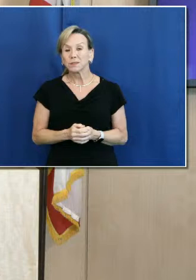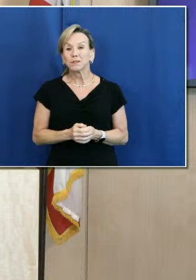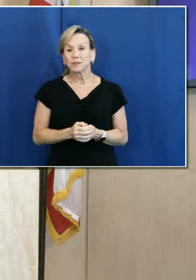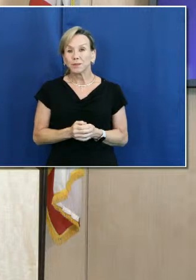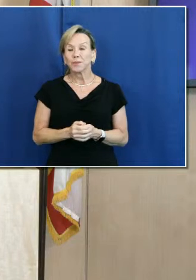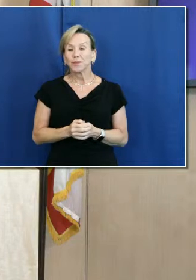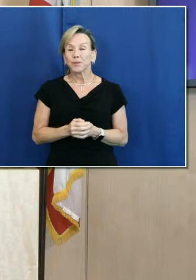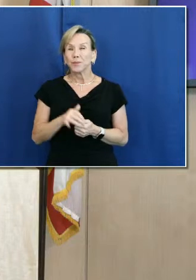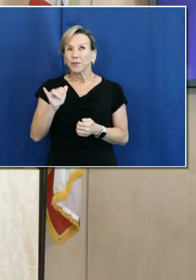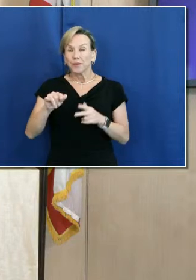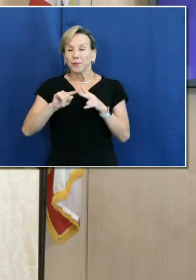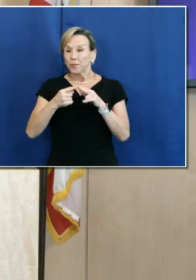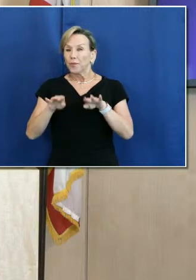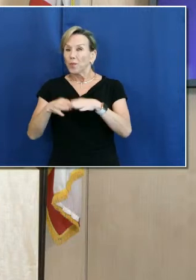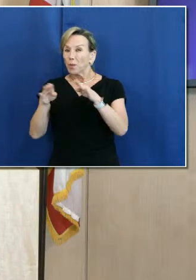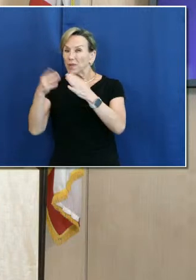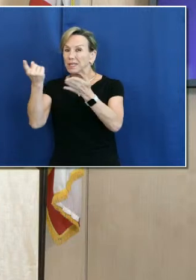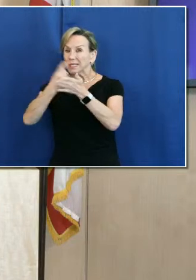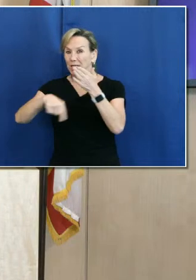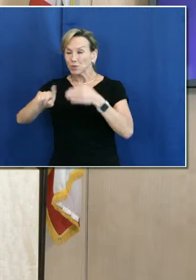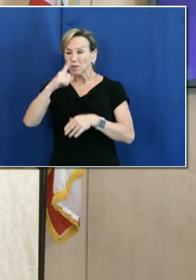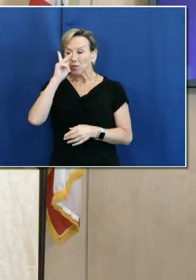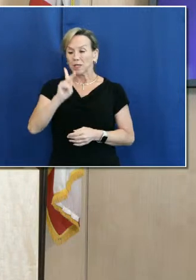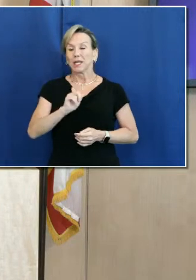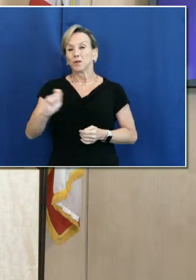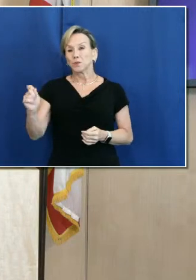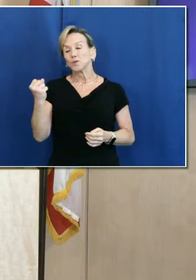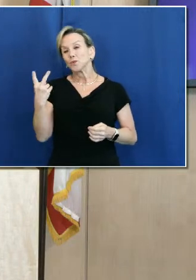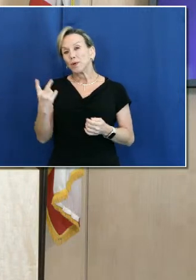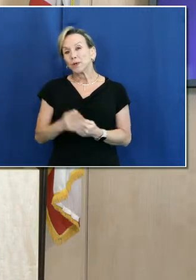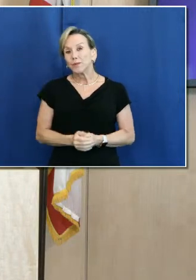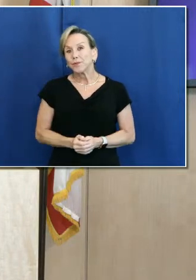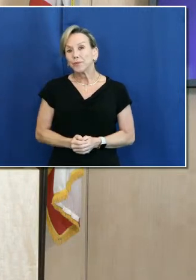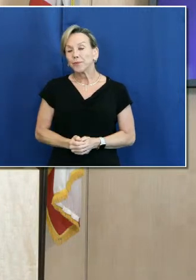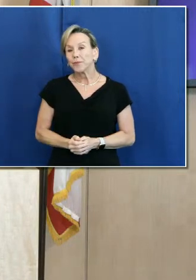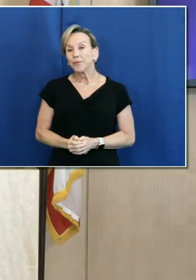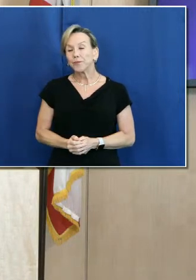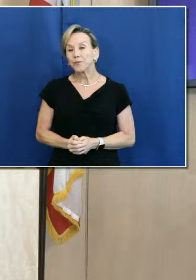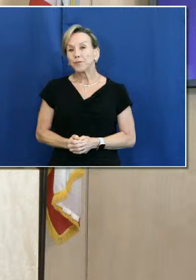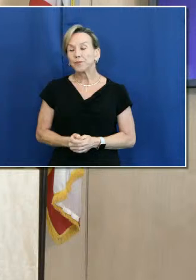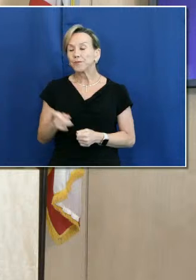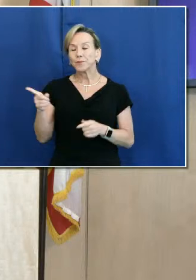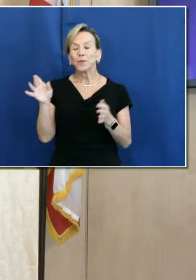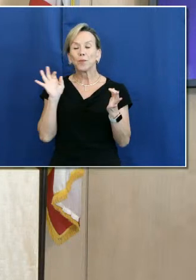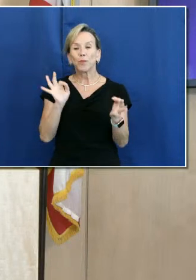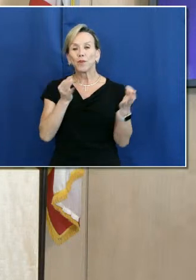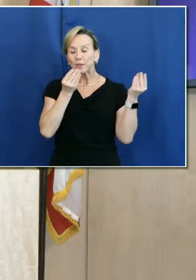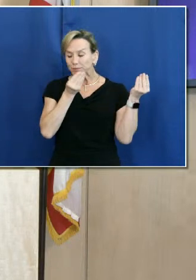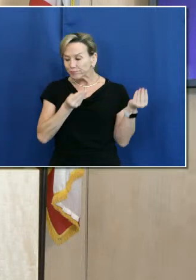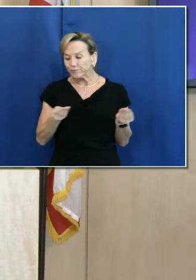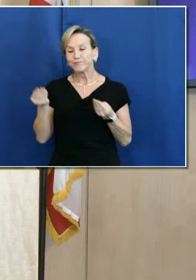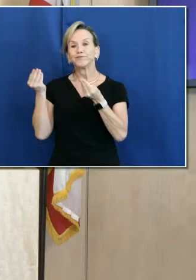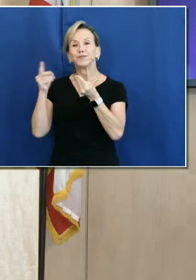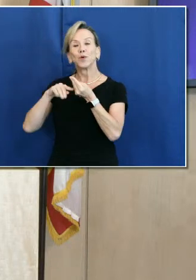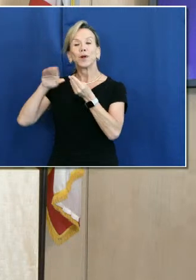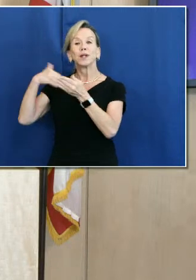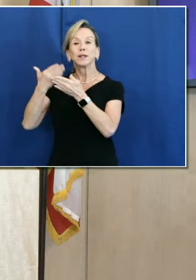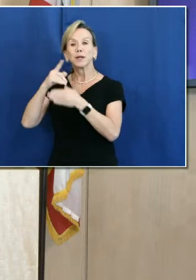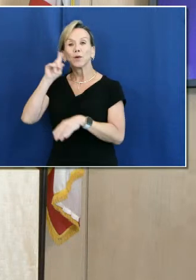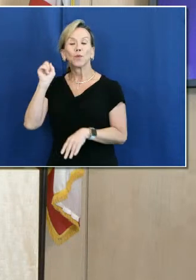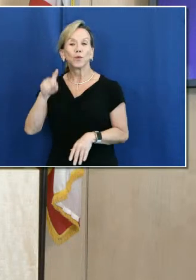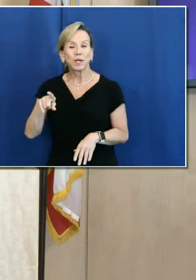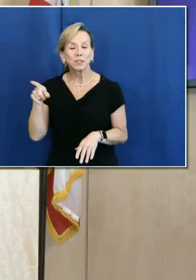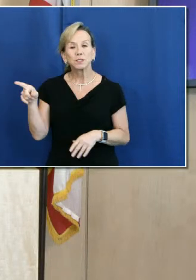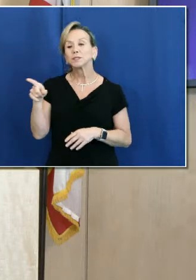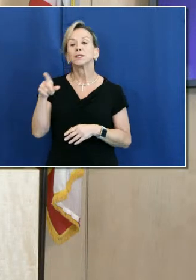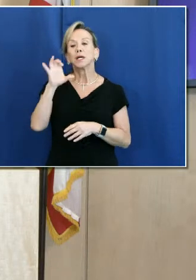that sector begins to open up next week. And perfect segue into this question from Cliff Albert